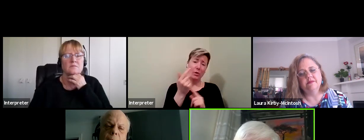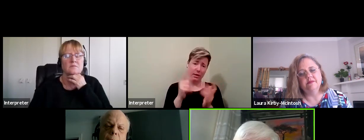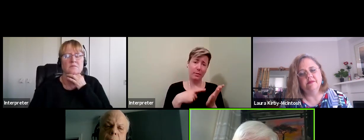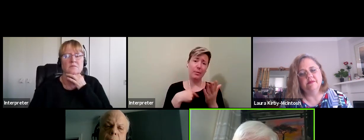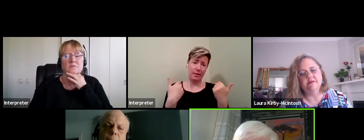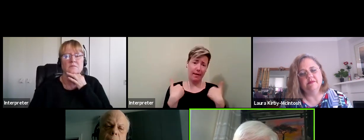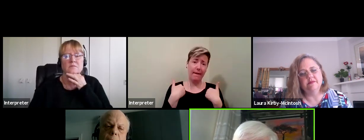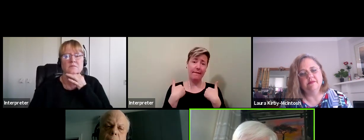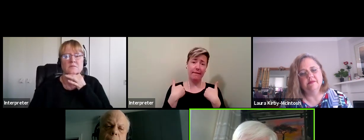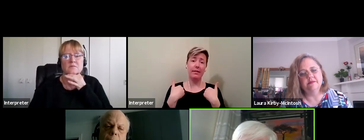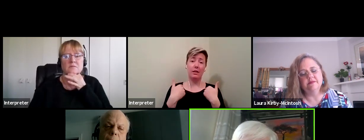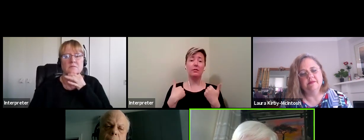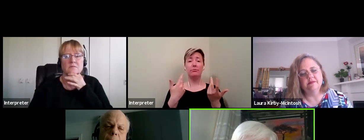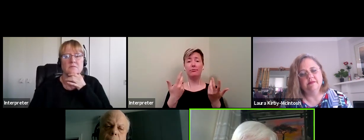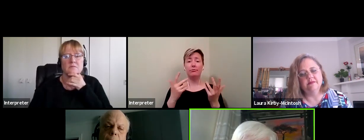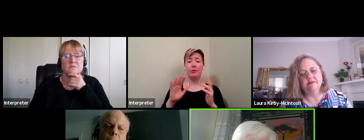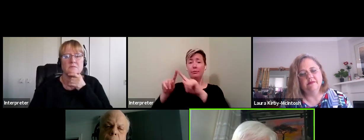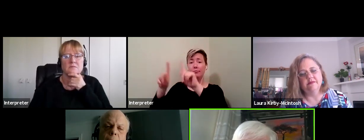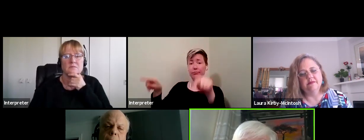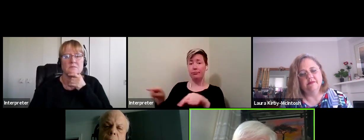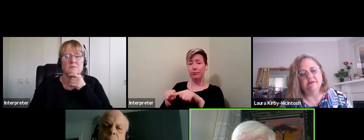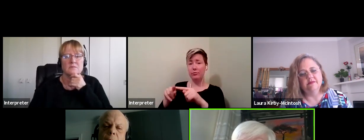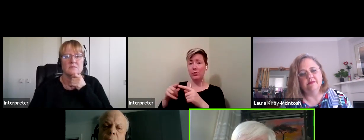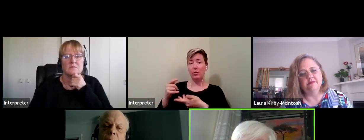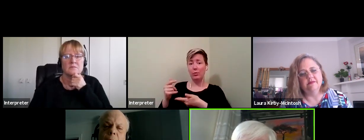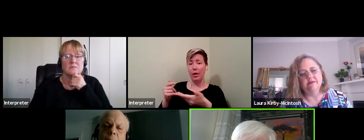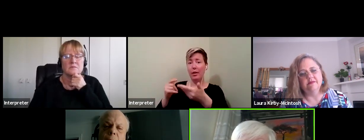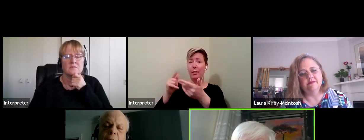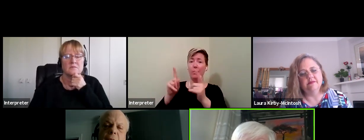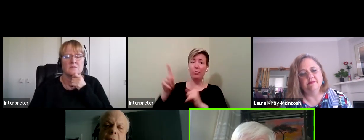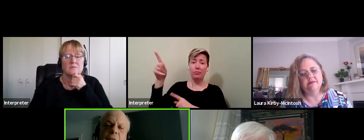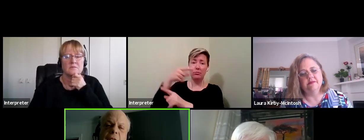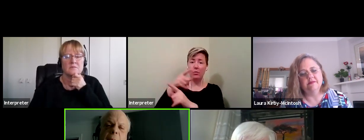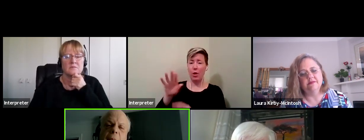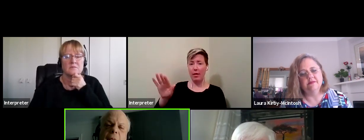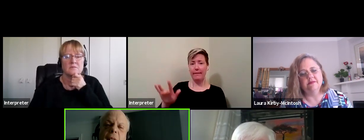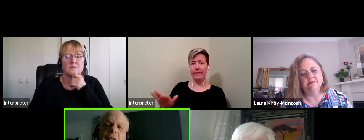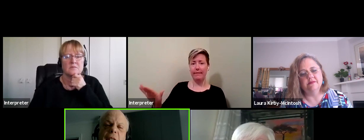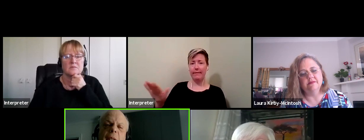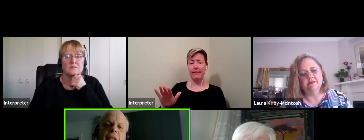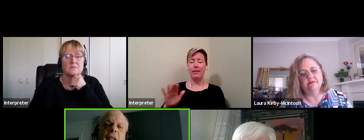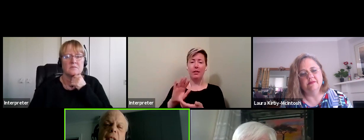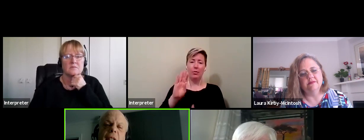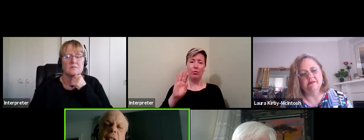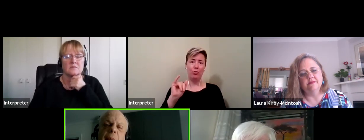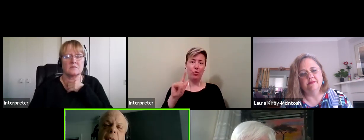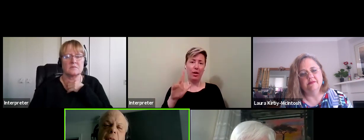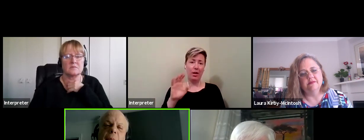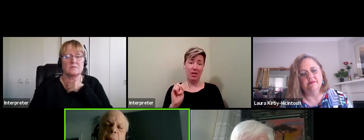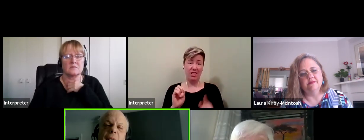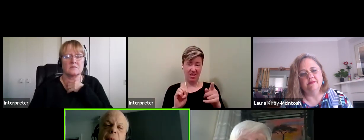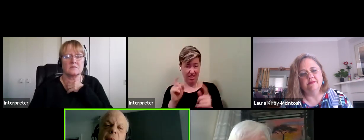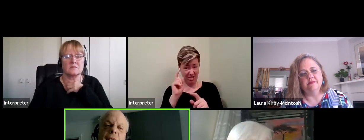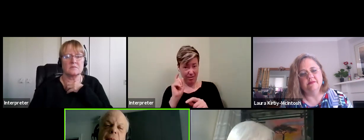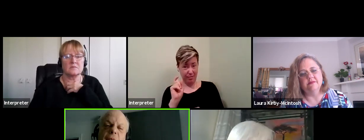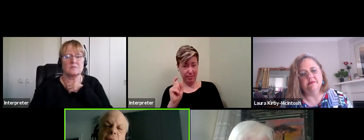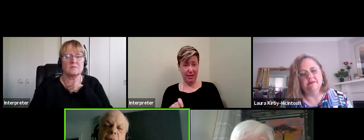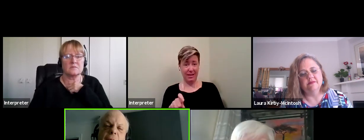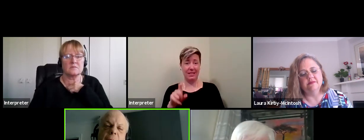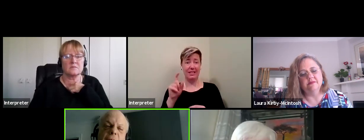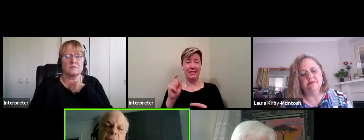sure that there's Braille both on any signs that are provided or elevator buttons. And that has so to be, people that have a has to be level of autonomy. sanitized, because we blind folks